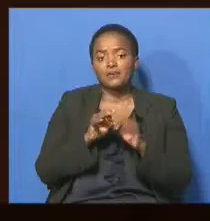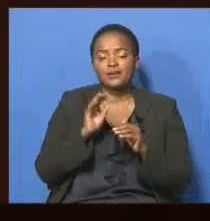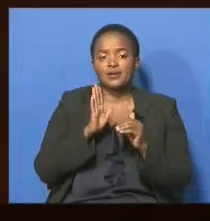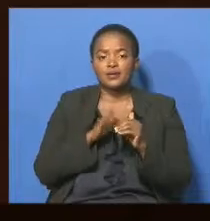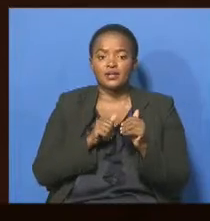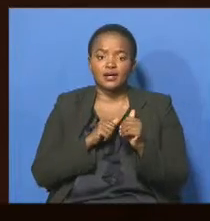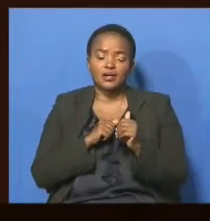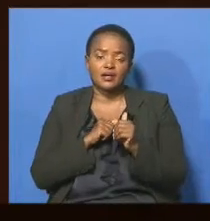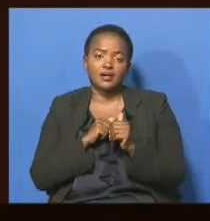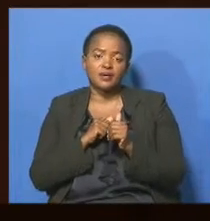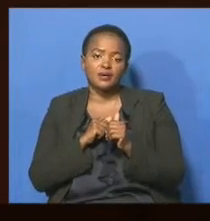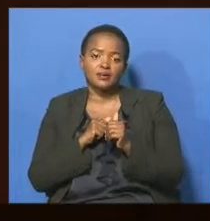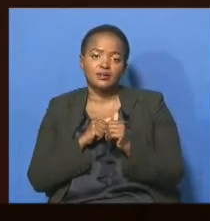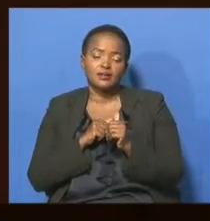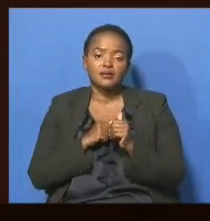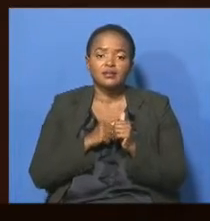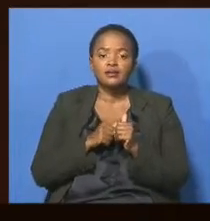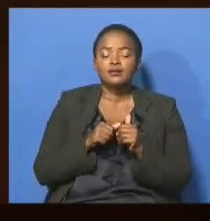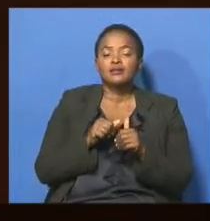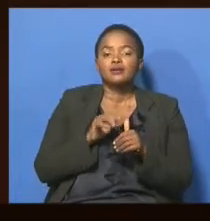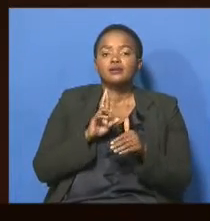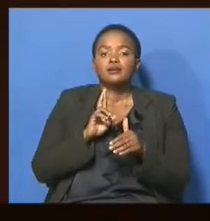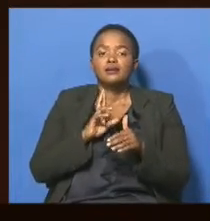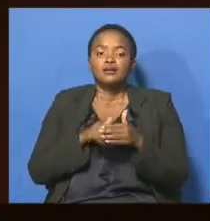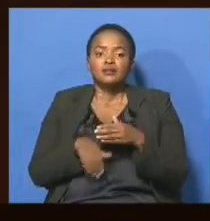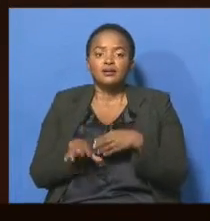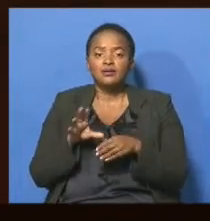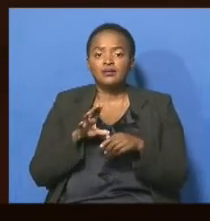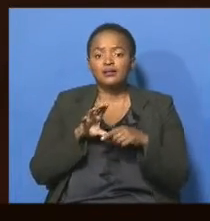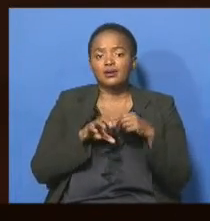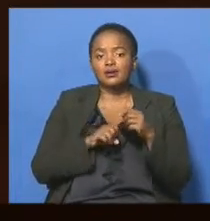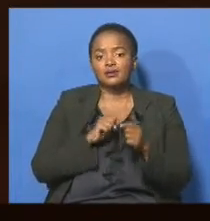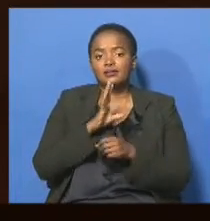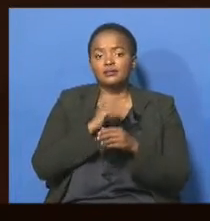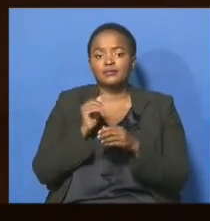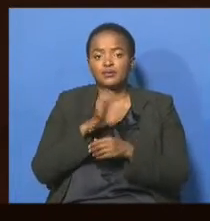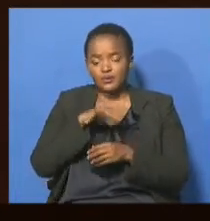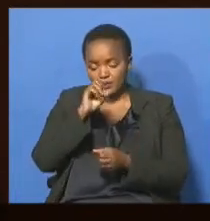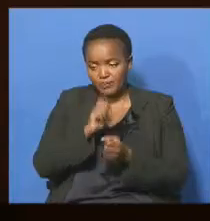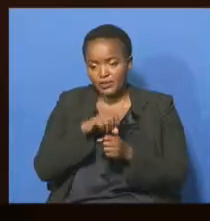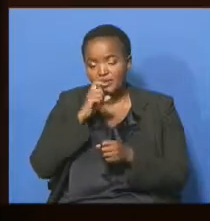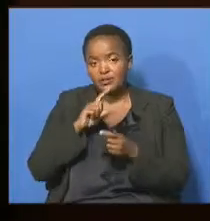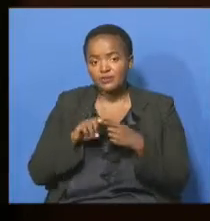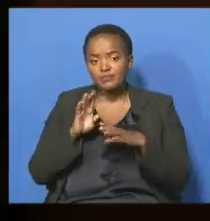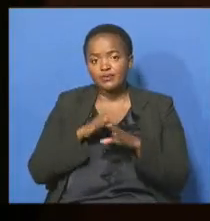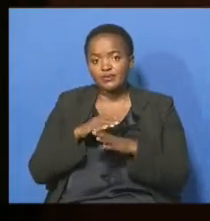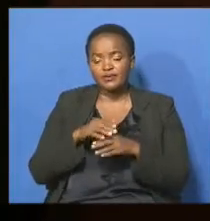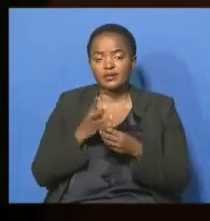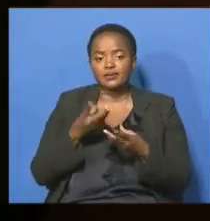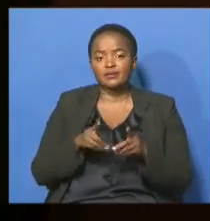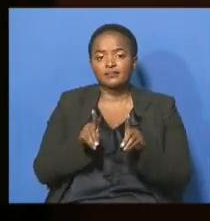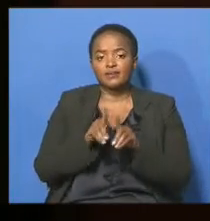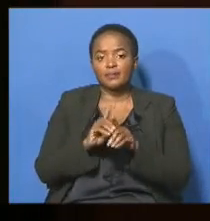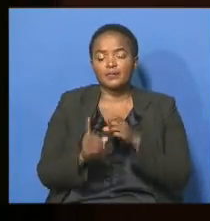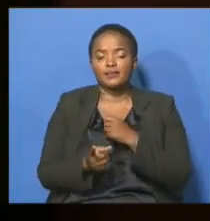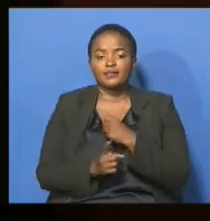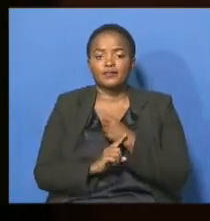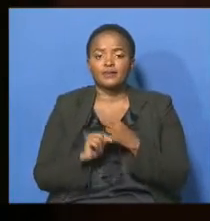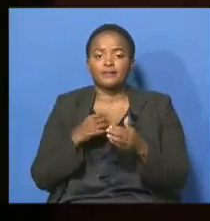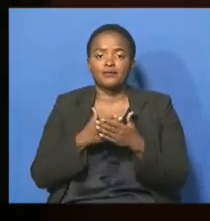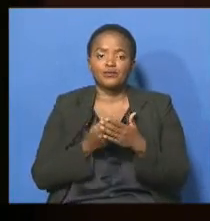cure. As police, our endeavor is to prevent the occurrence of crime before we can talk